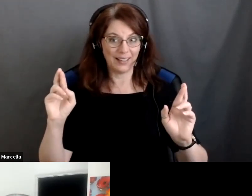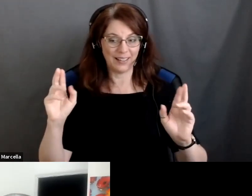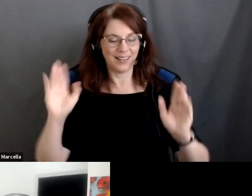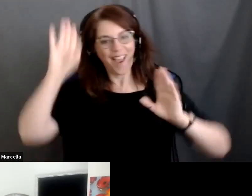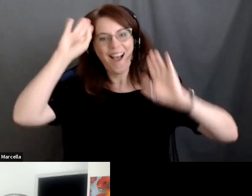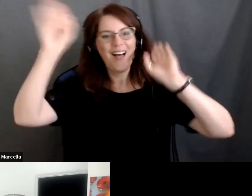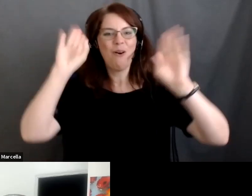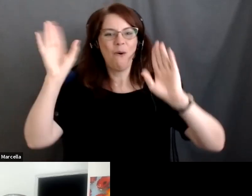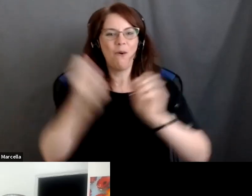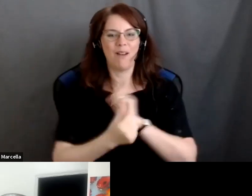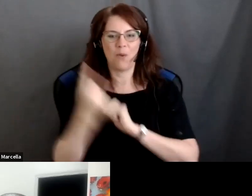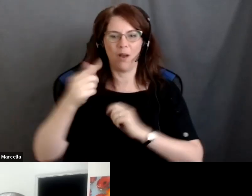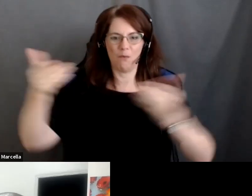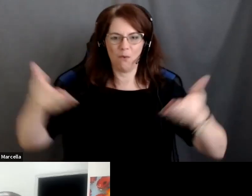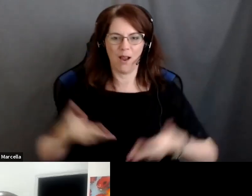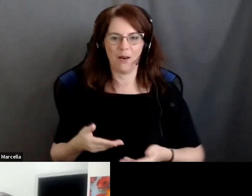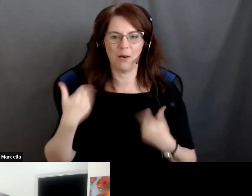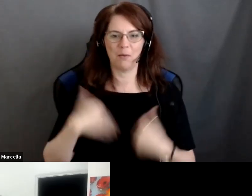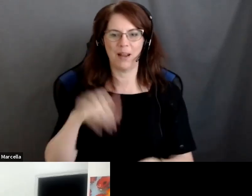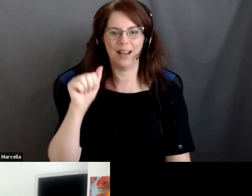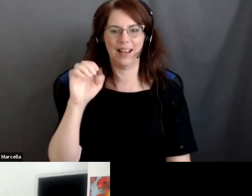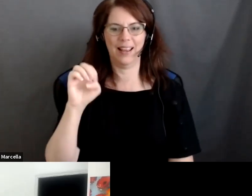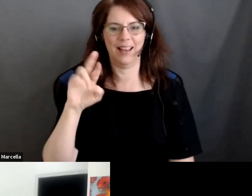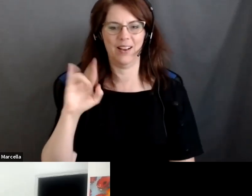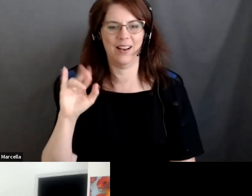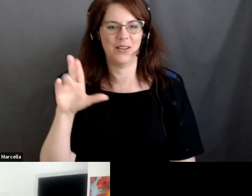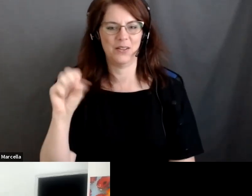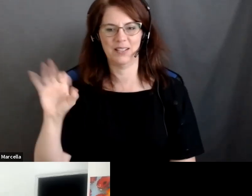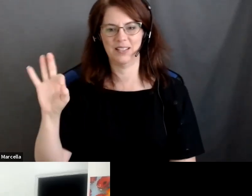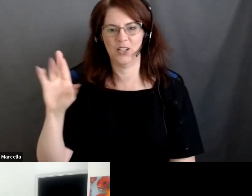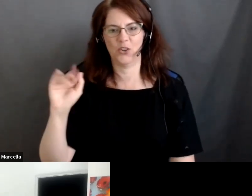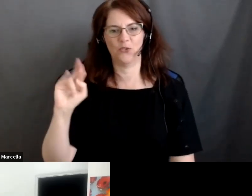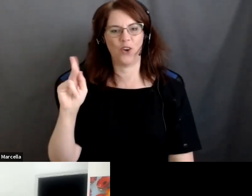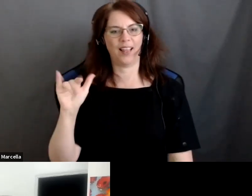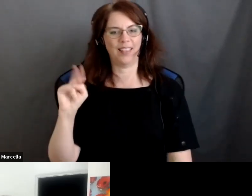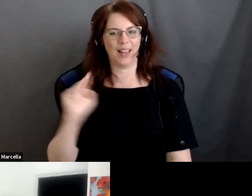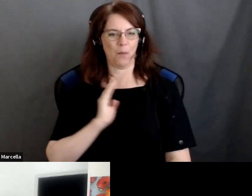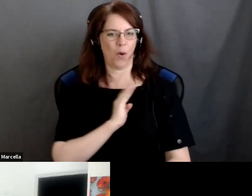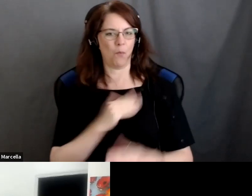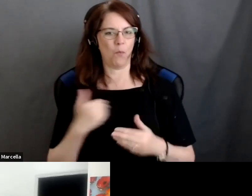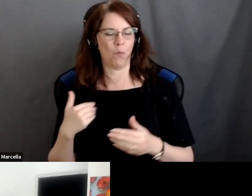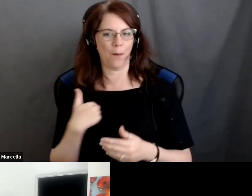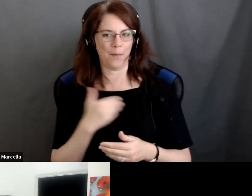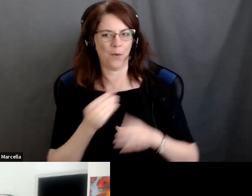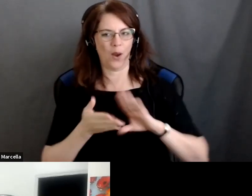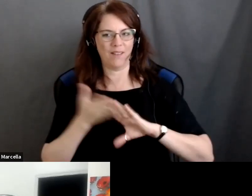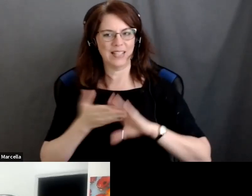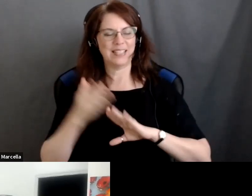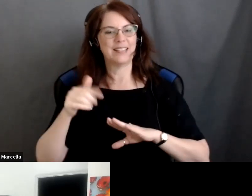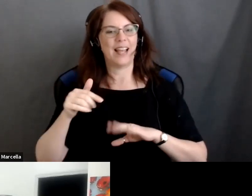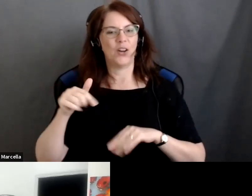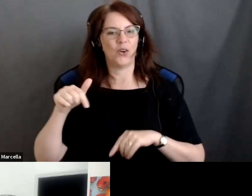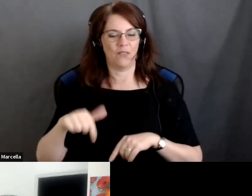Hello, everyone, and welcome. I am Marius Franklin. I'm the board member and facilitator of the call